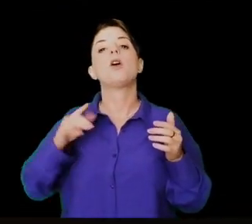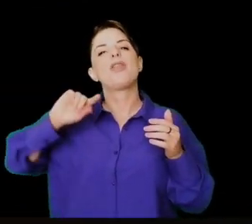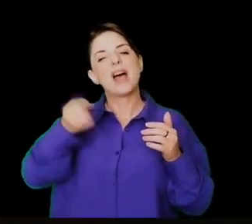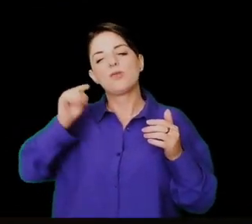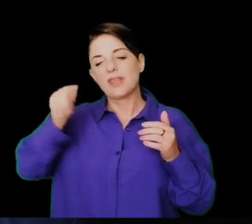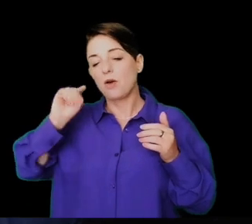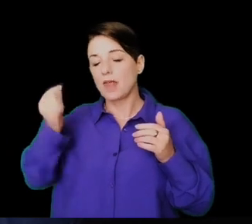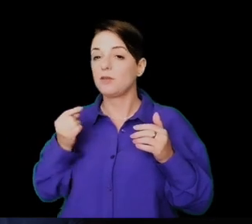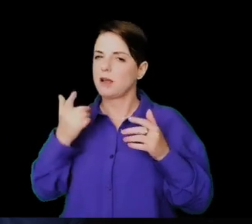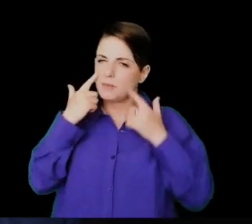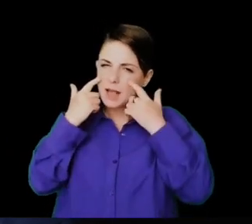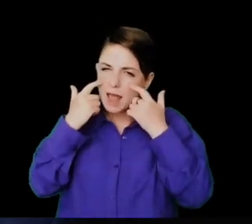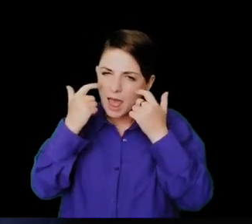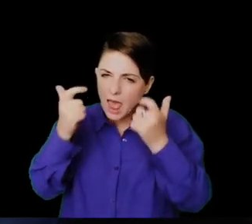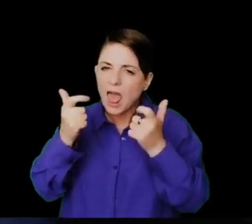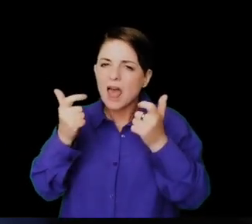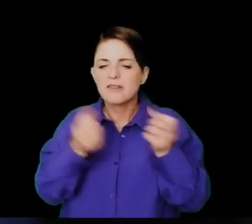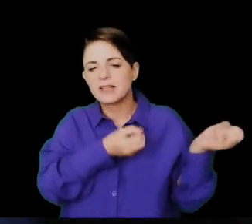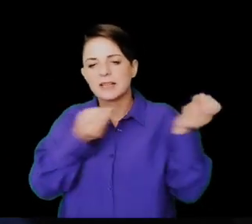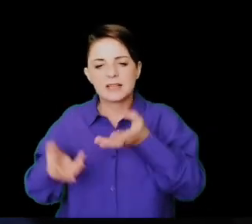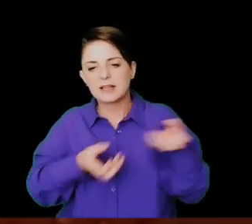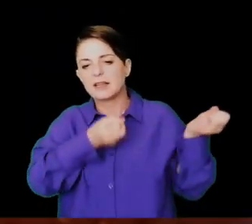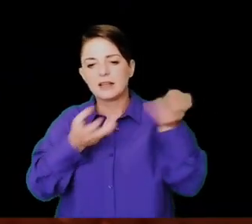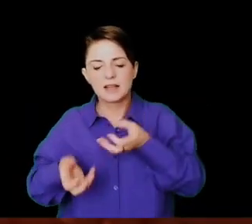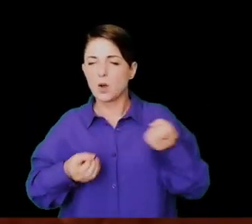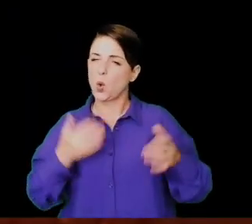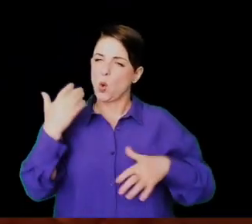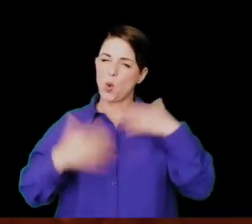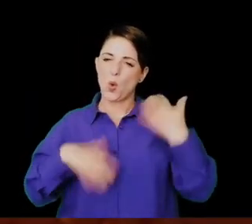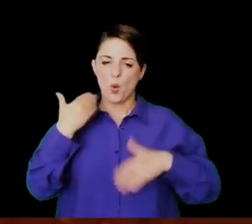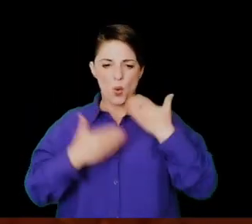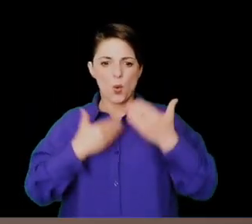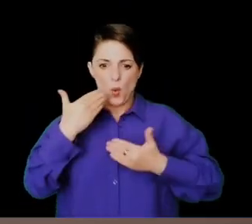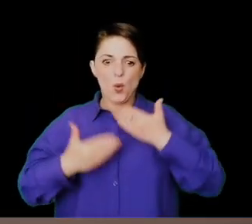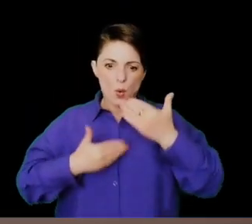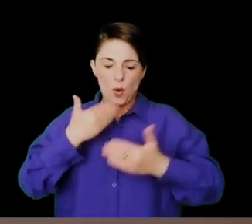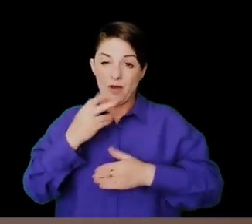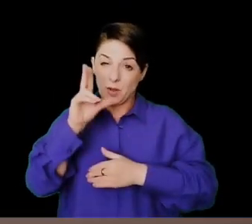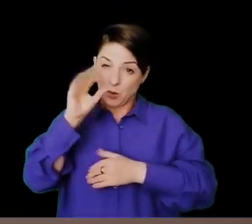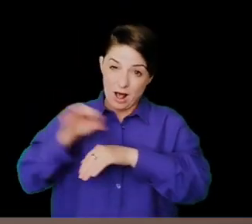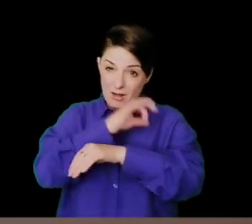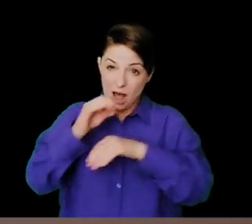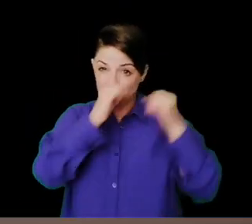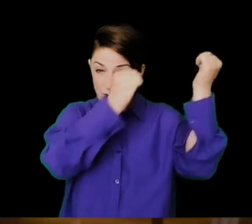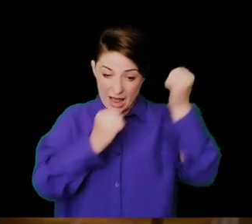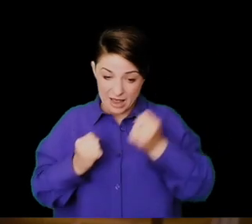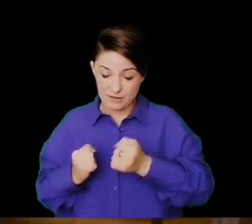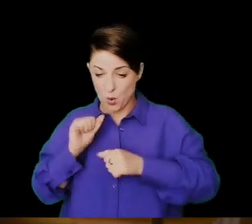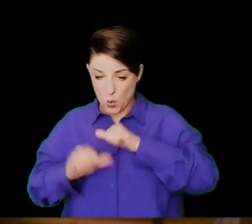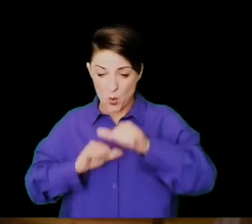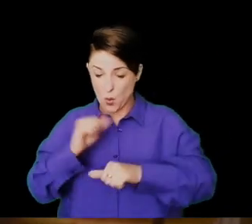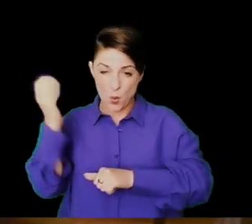Thousands of European oysters have to be carefully offloaded, a painstaking process after a 12-hour drive.